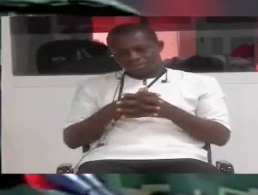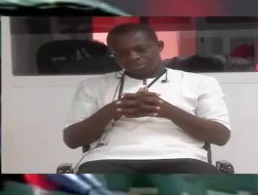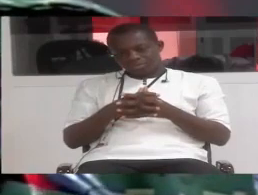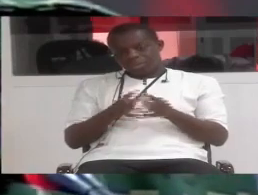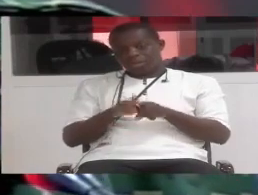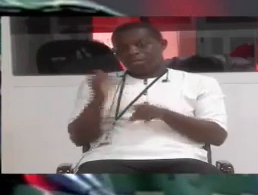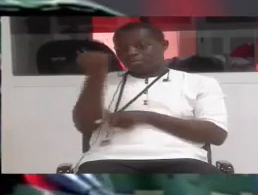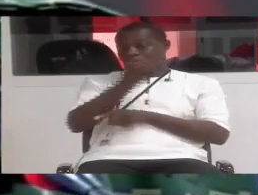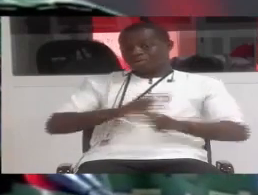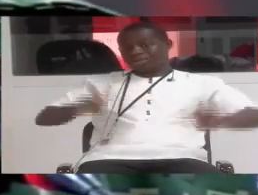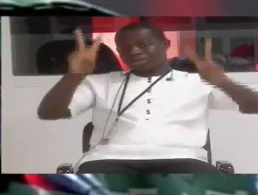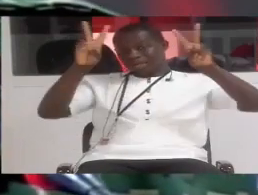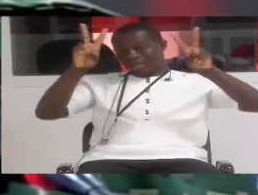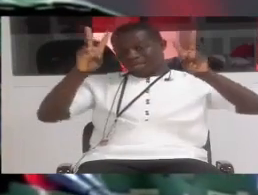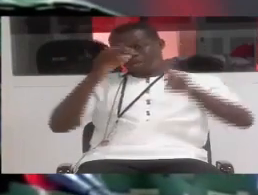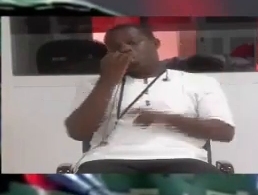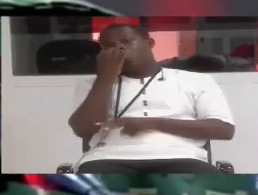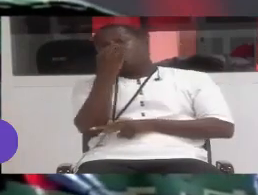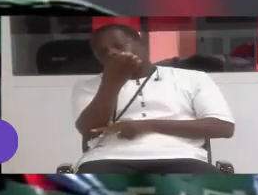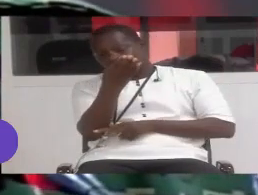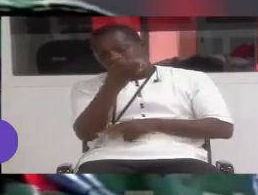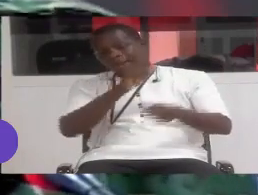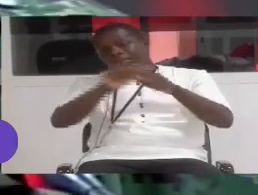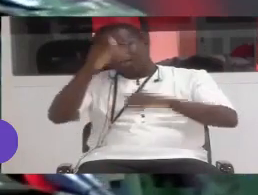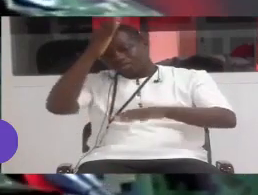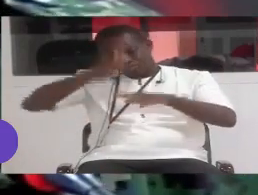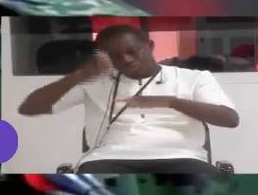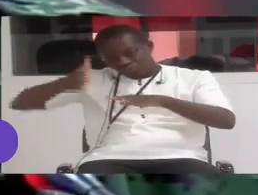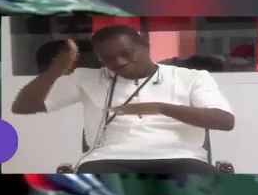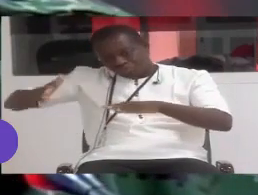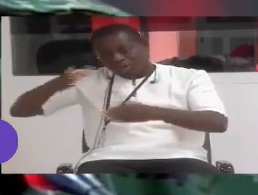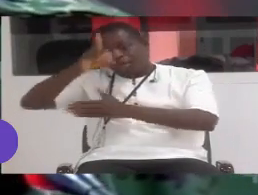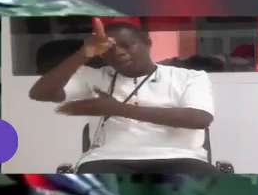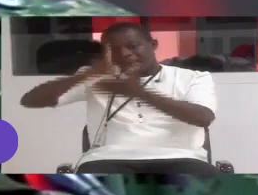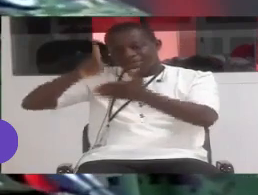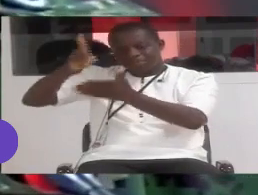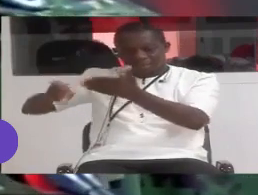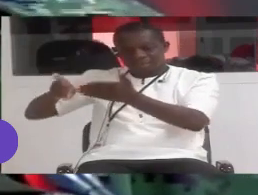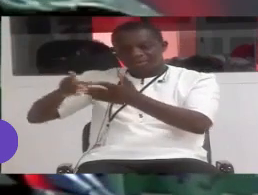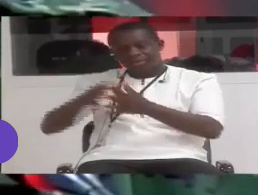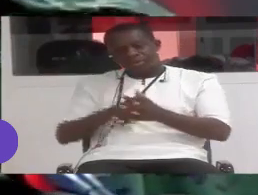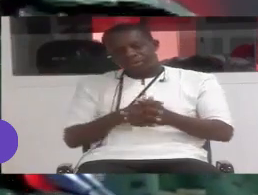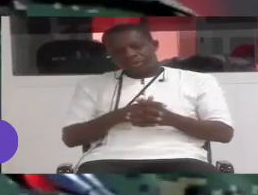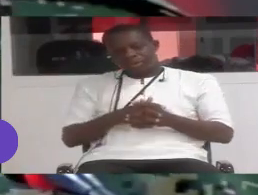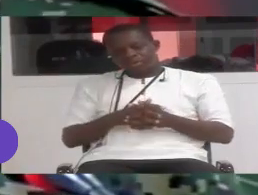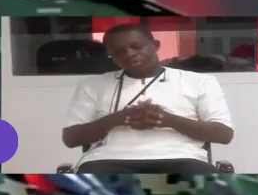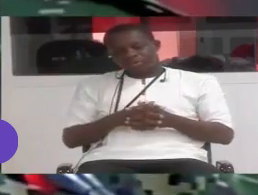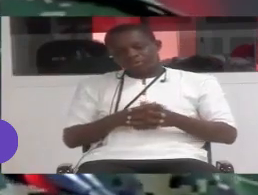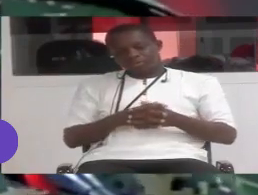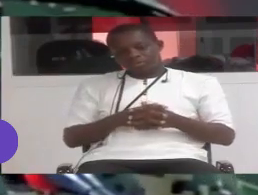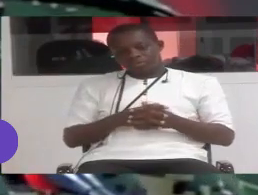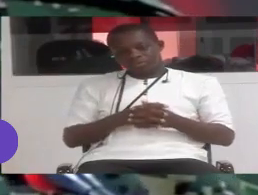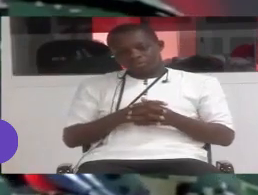Ndax Yaya Jammeh joxe won nan digal bi nan leen dogit. Nan leen dog ay dogit. And because Yaya Jammeh had given